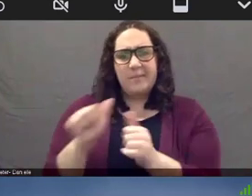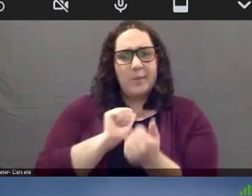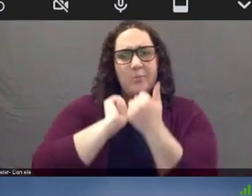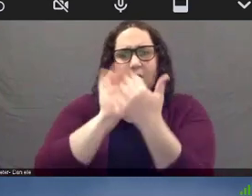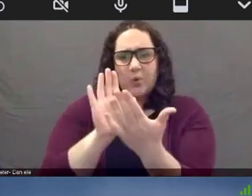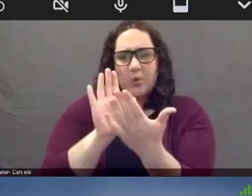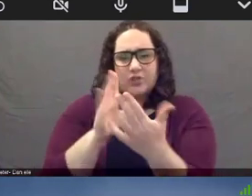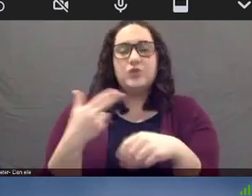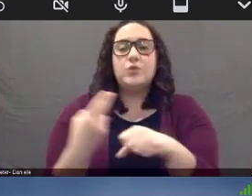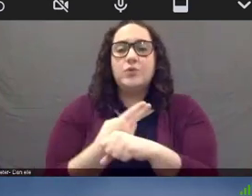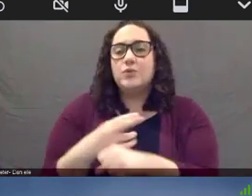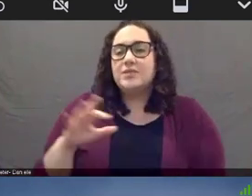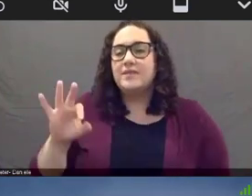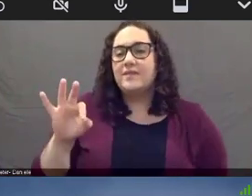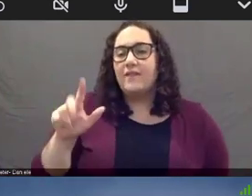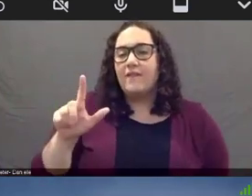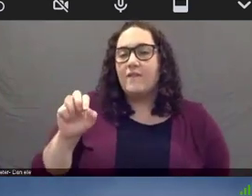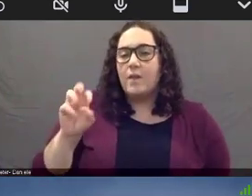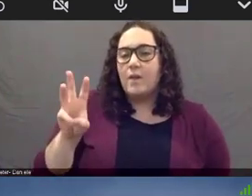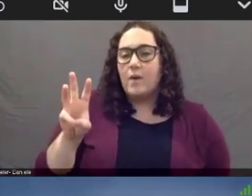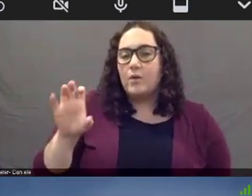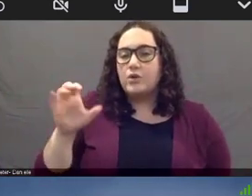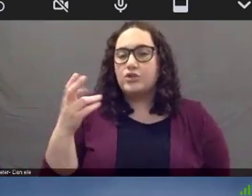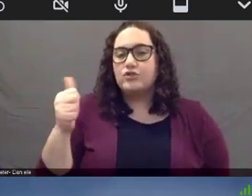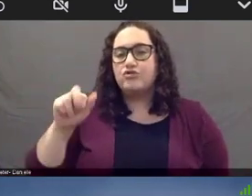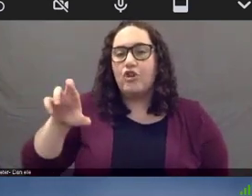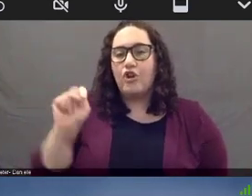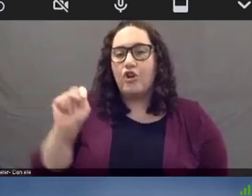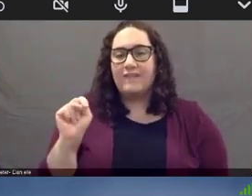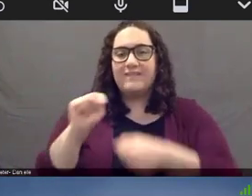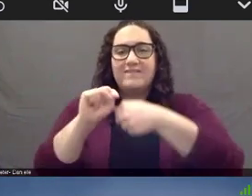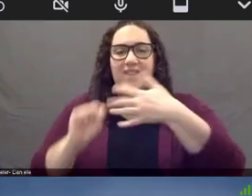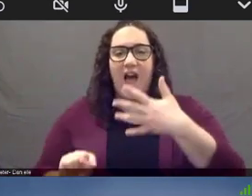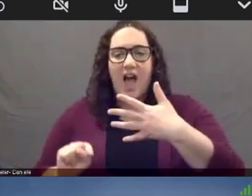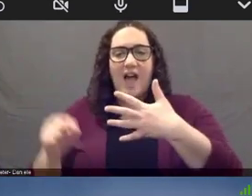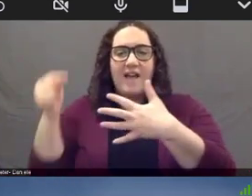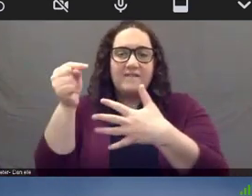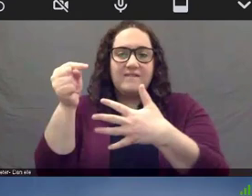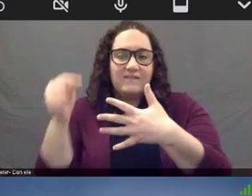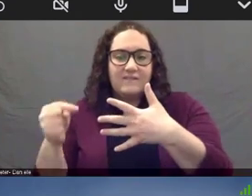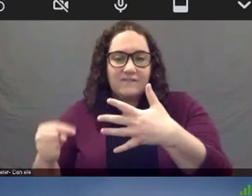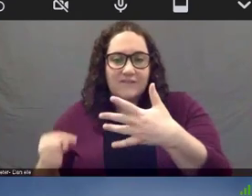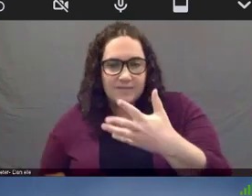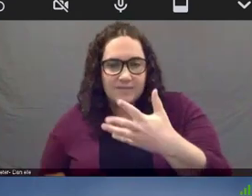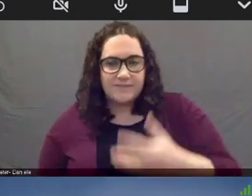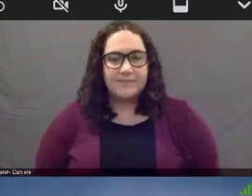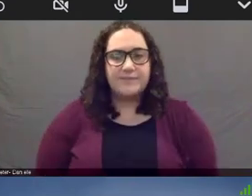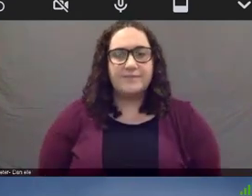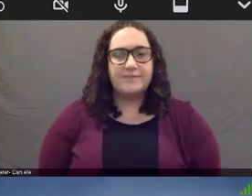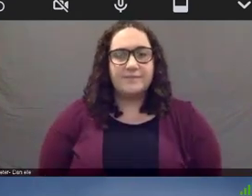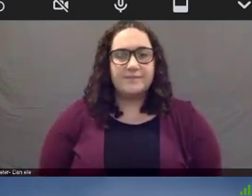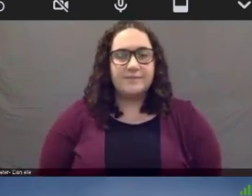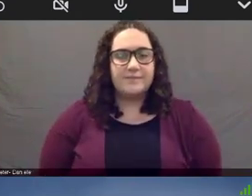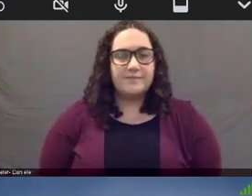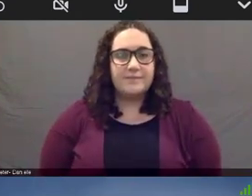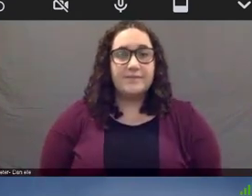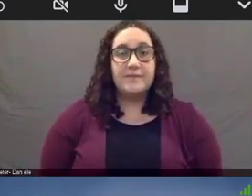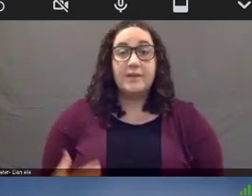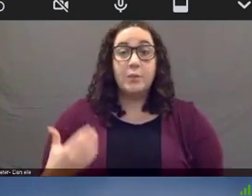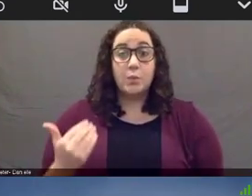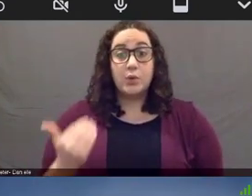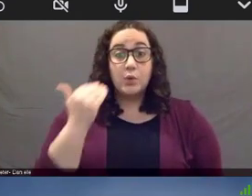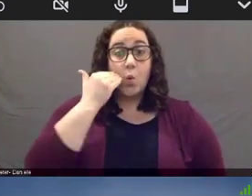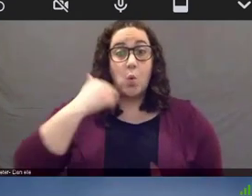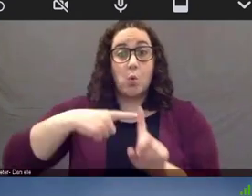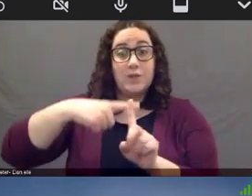we know that this would be easy if we knew the temperature profile sort of just in our boundary layer, but we don't